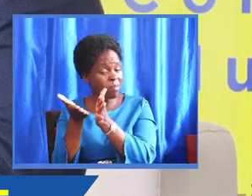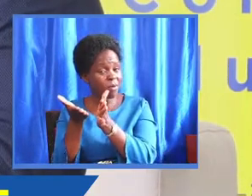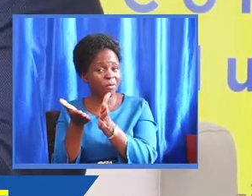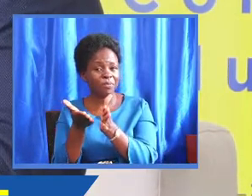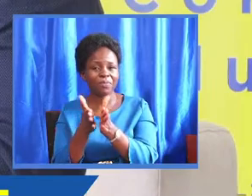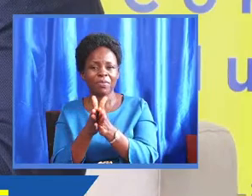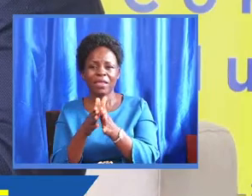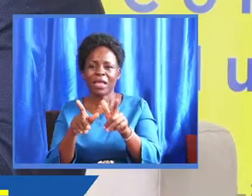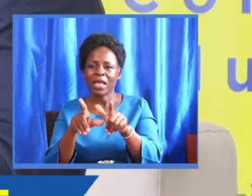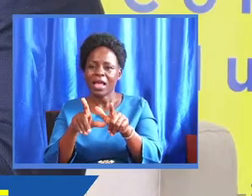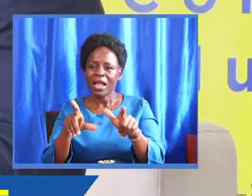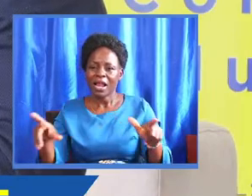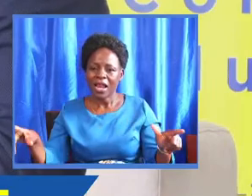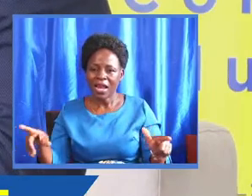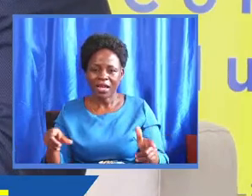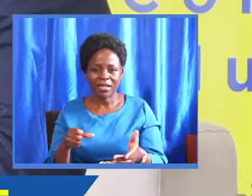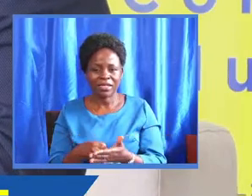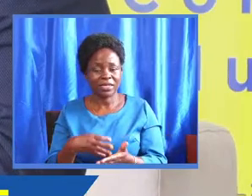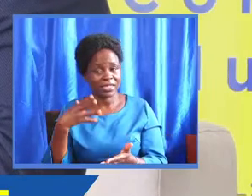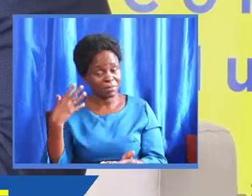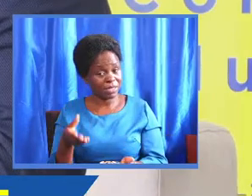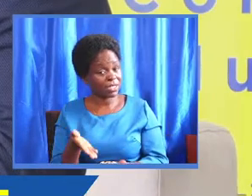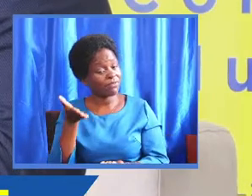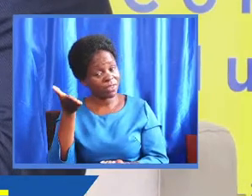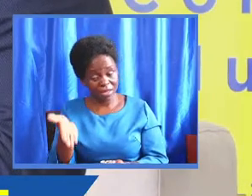land generally is quite expensive here.